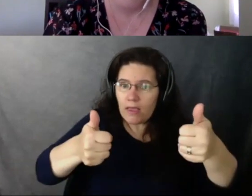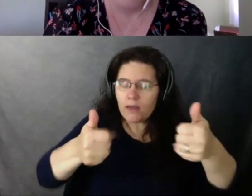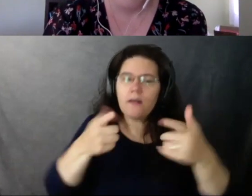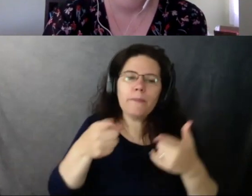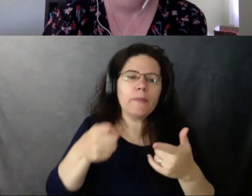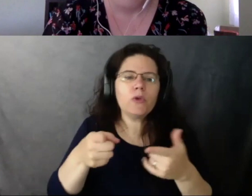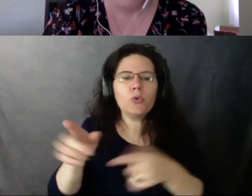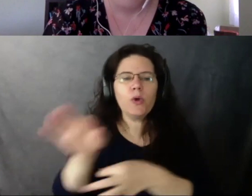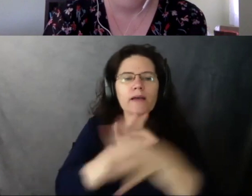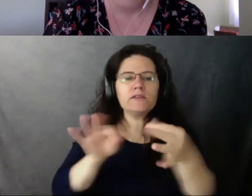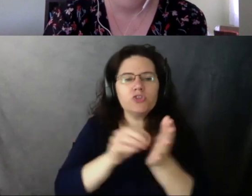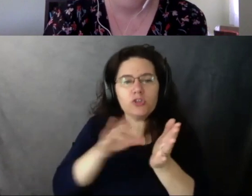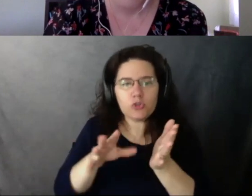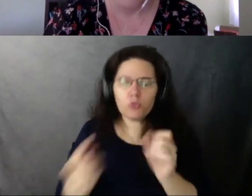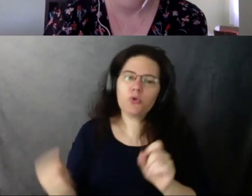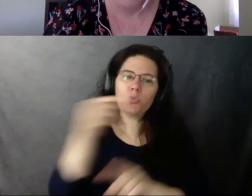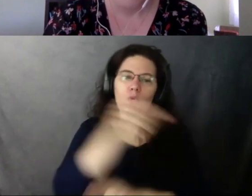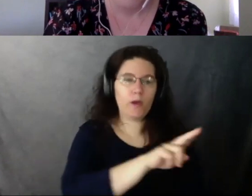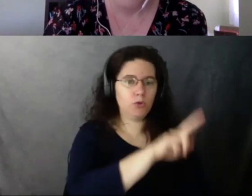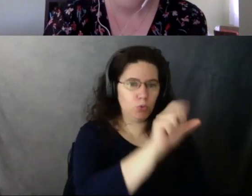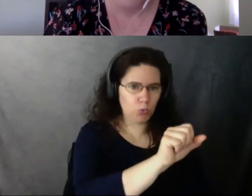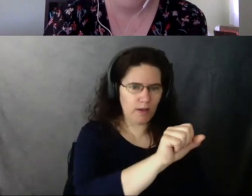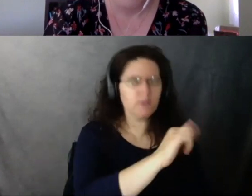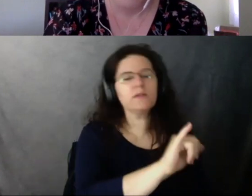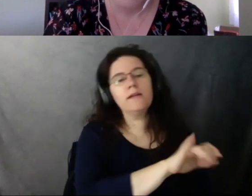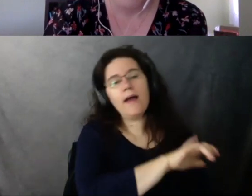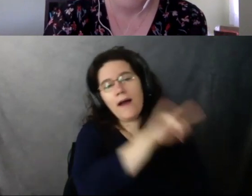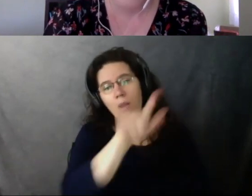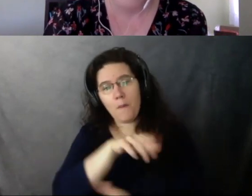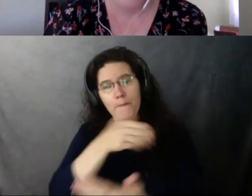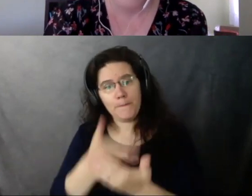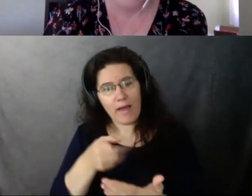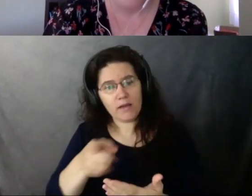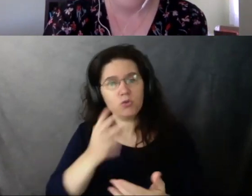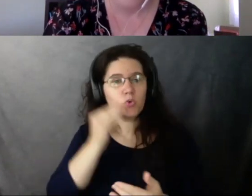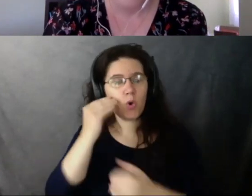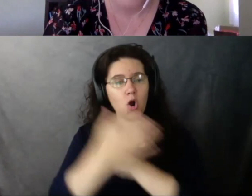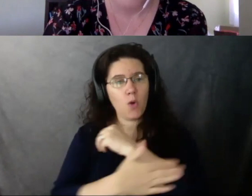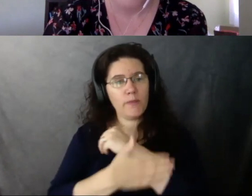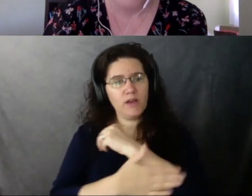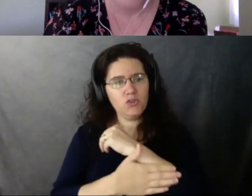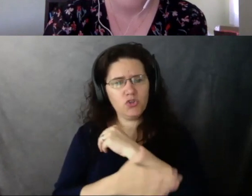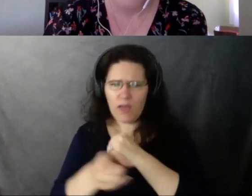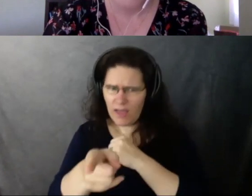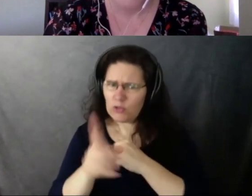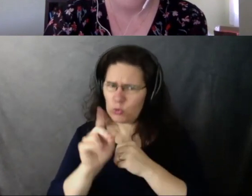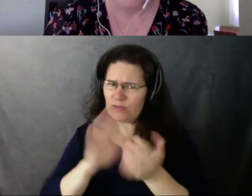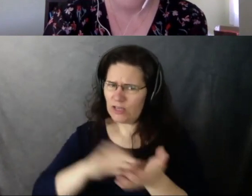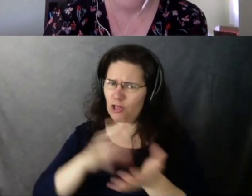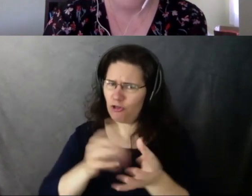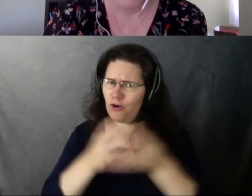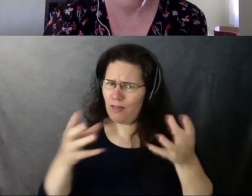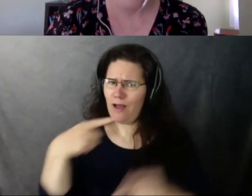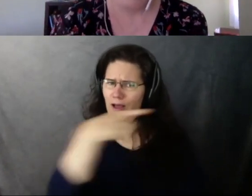to USA and you came back to your home country, and I believe that you have learned so many things during your exchange